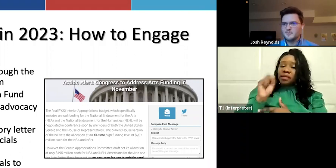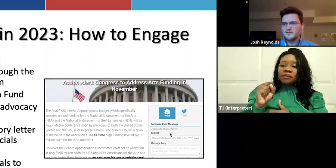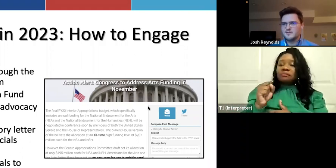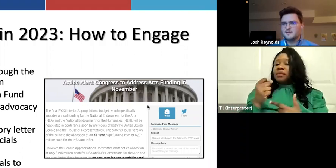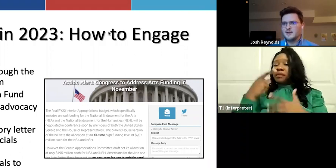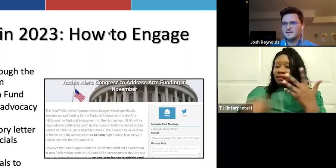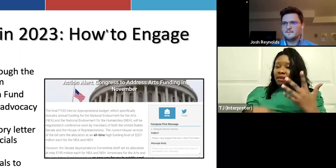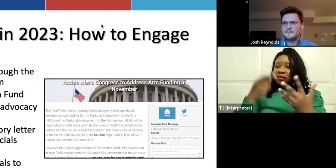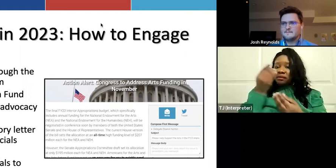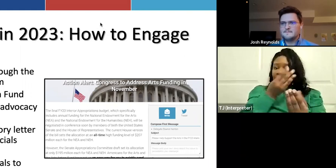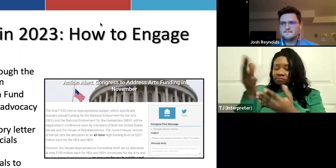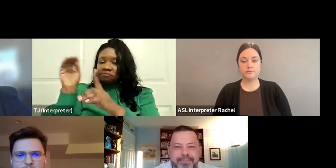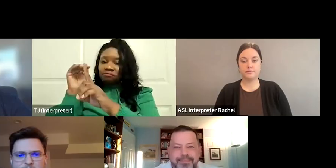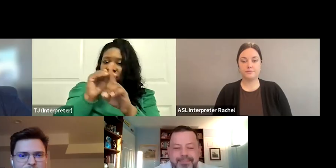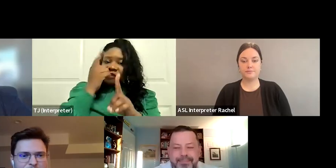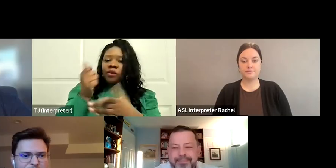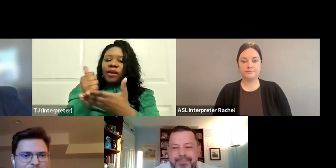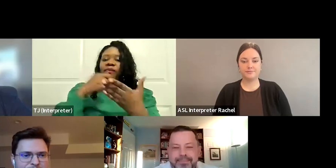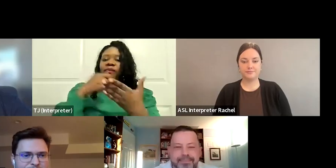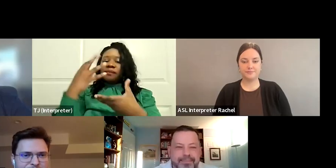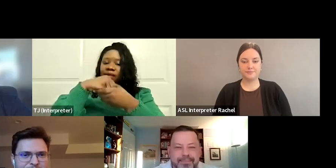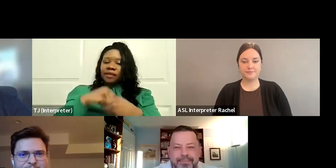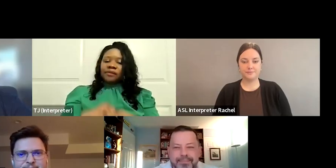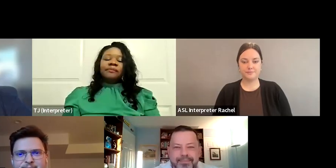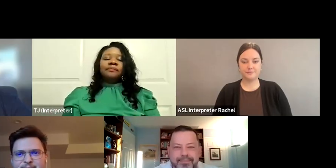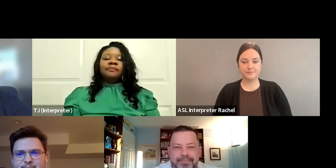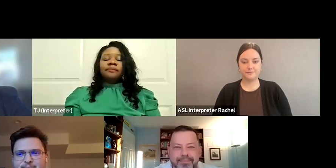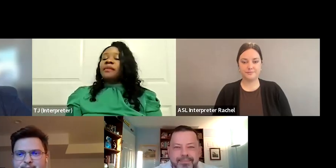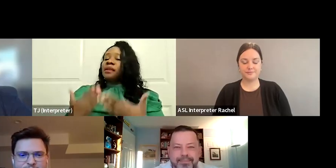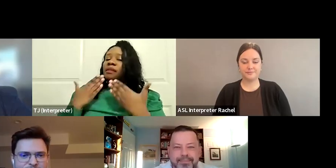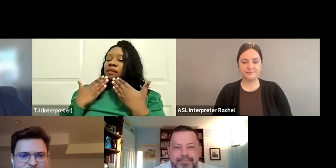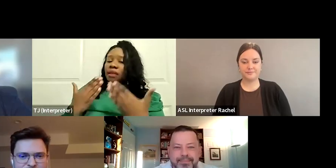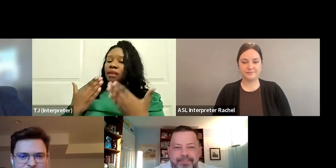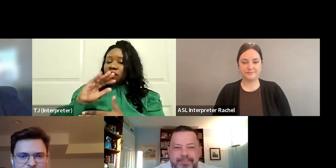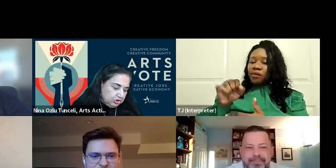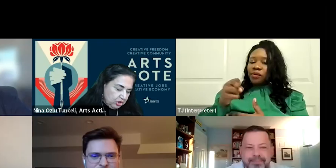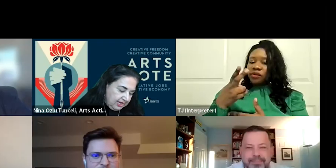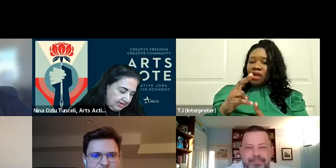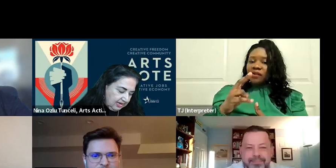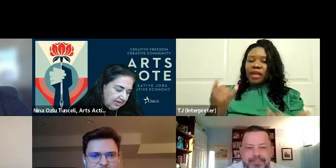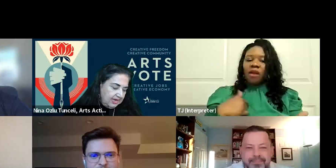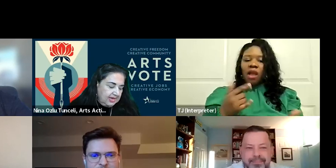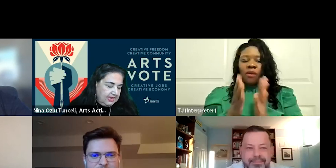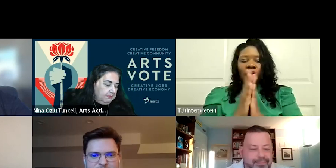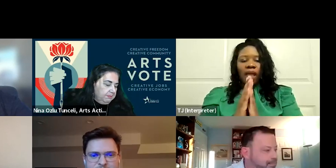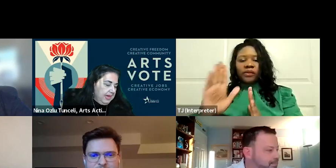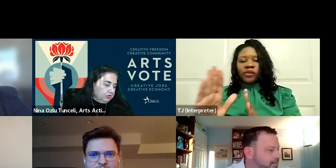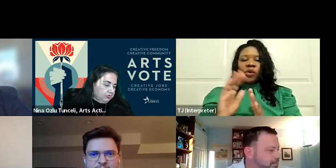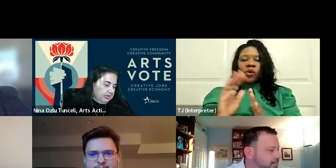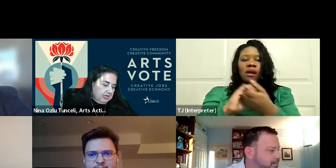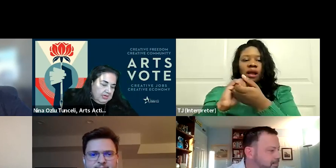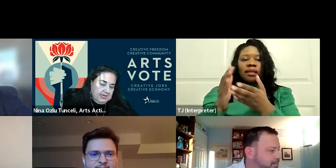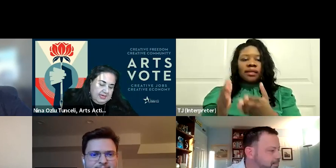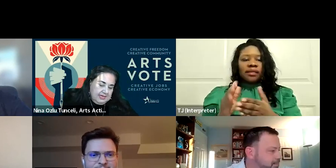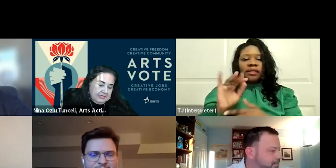now we're going to move to the Q&A. Yeah. Thank you, Josh. And I'm going to ask your colleagues, Jay and